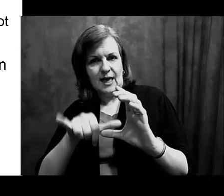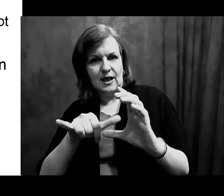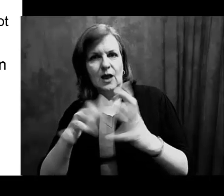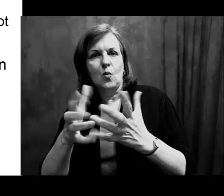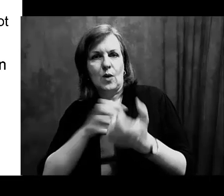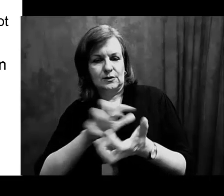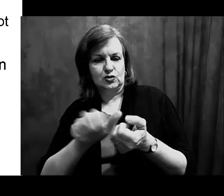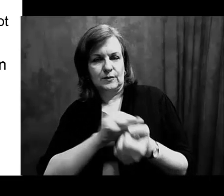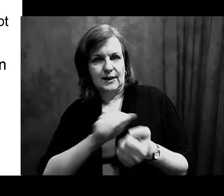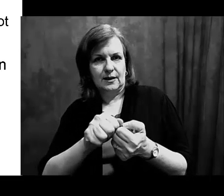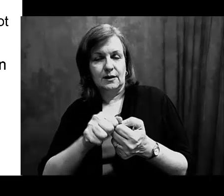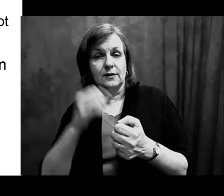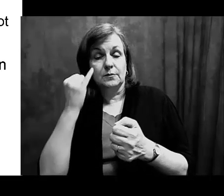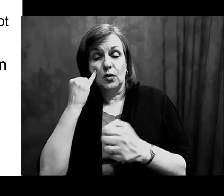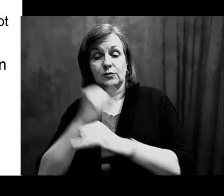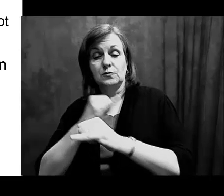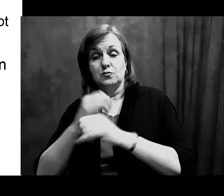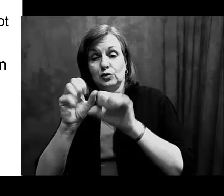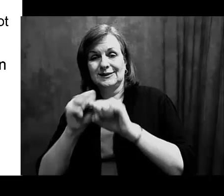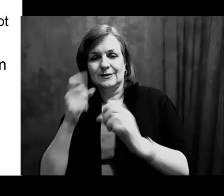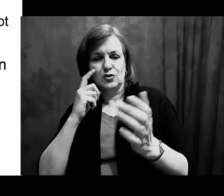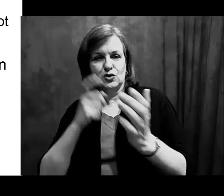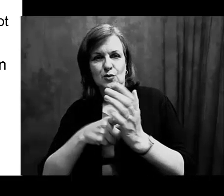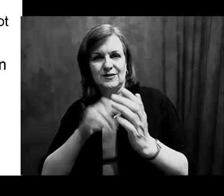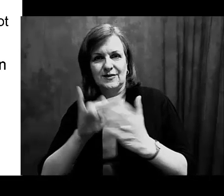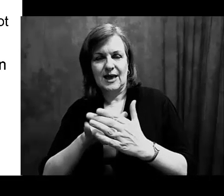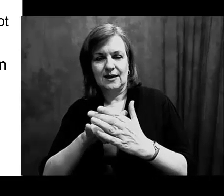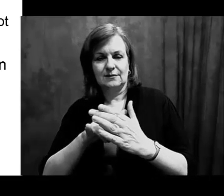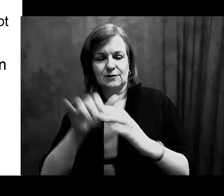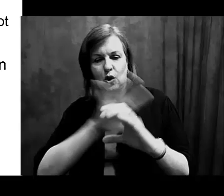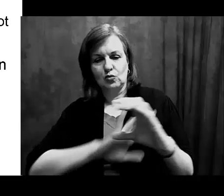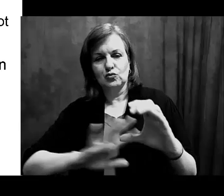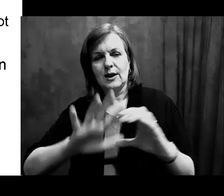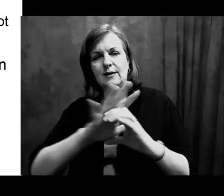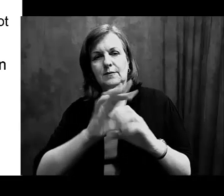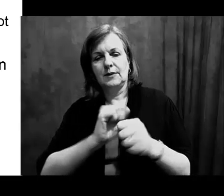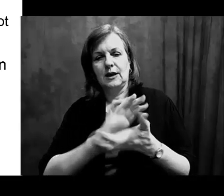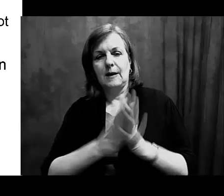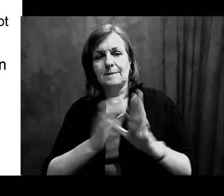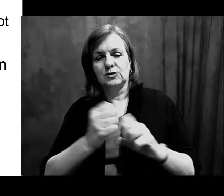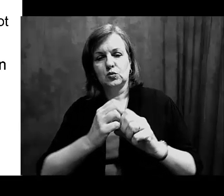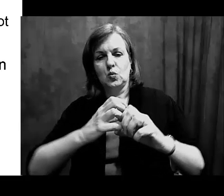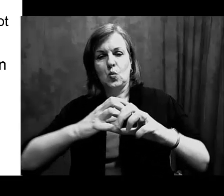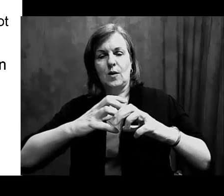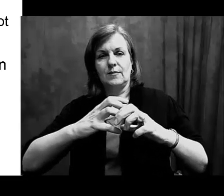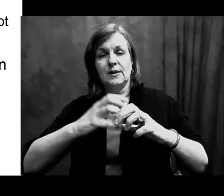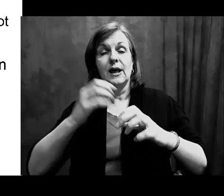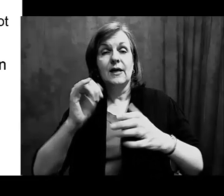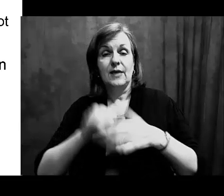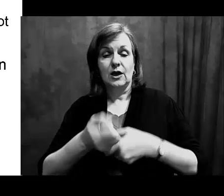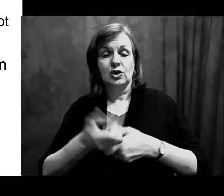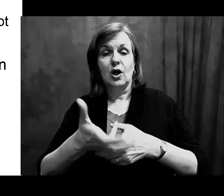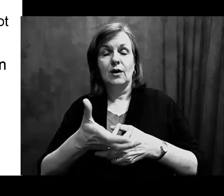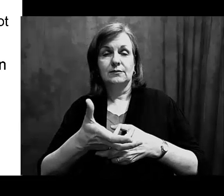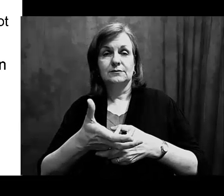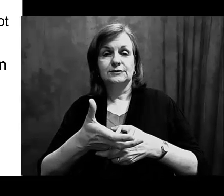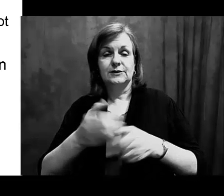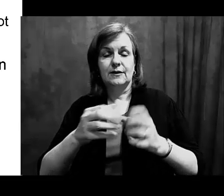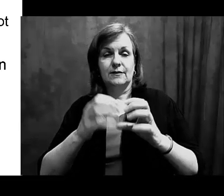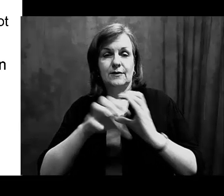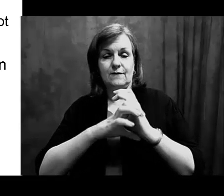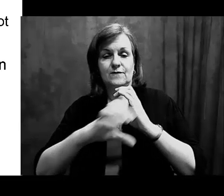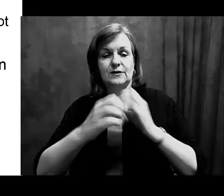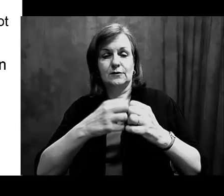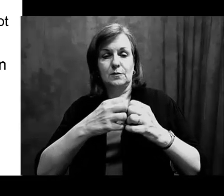destruction. So you get inflammation and swelling. The problem is inflammation and swelling can lead to tissue rupture. And when the